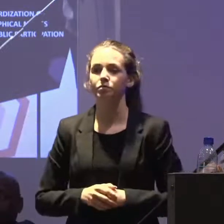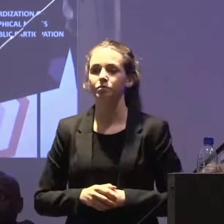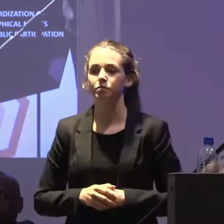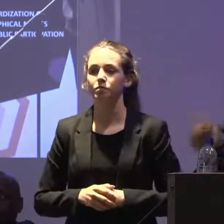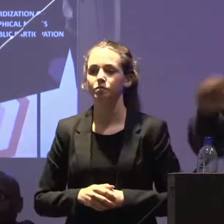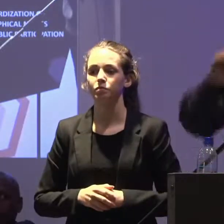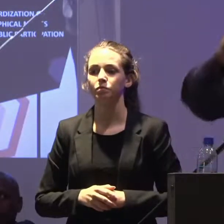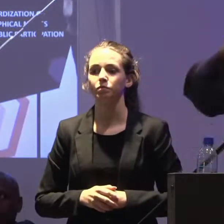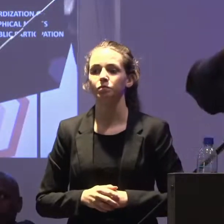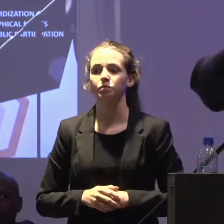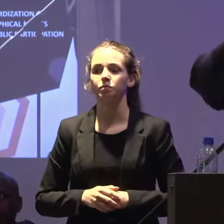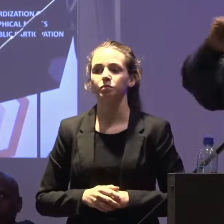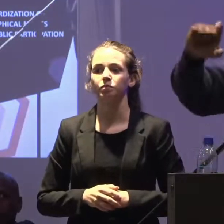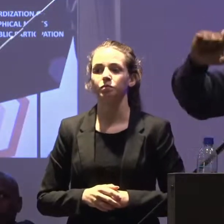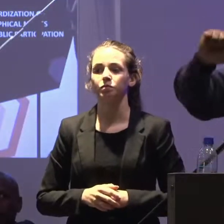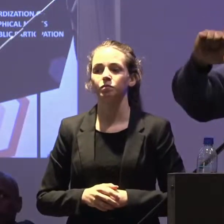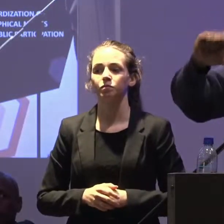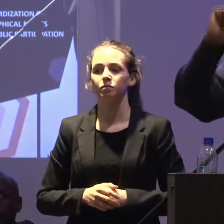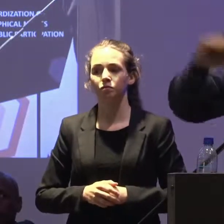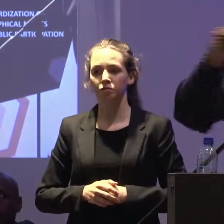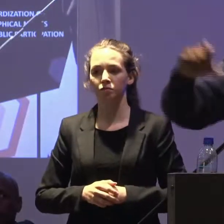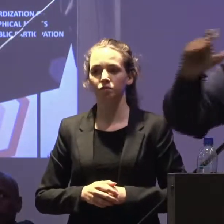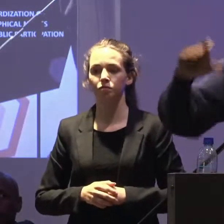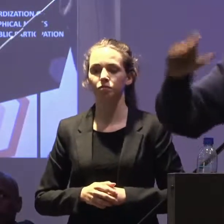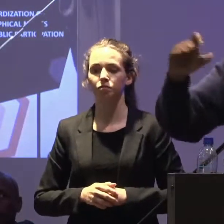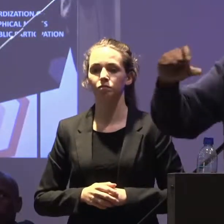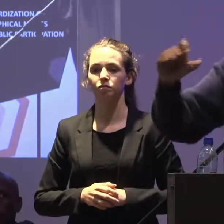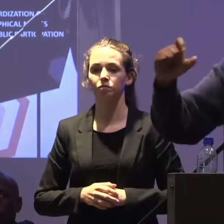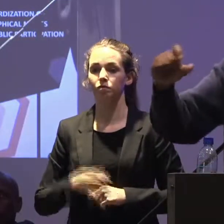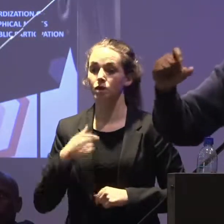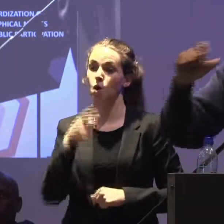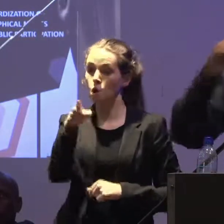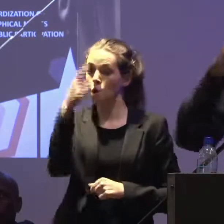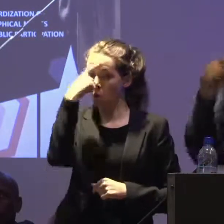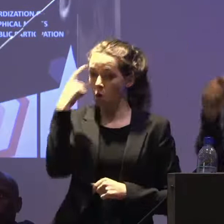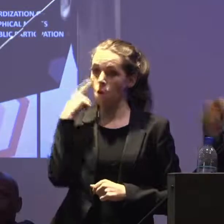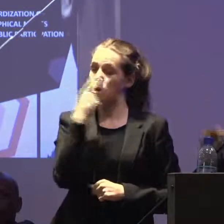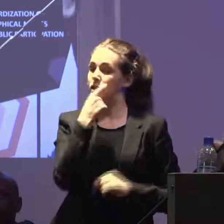So I'm saying, more especially the Khoisan community,